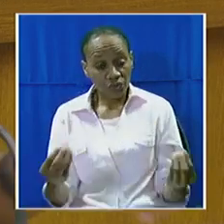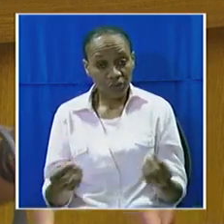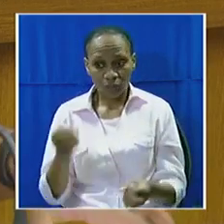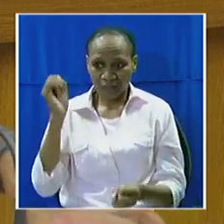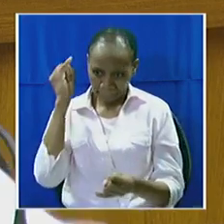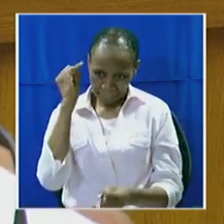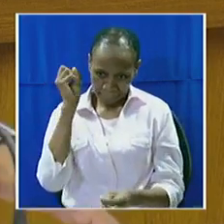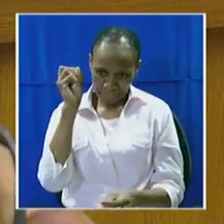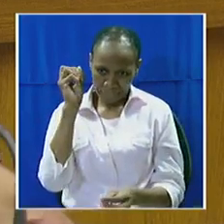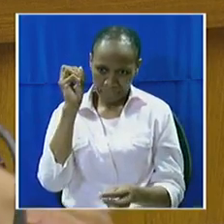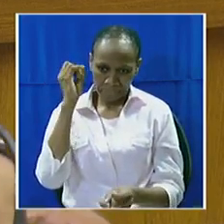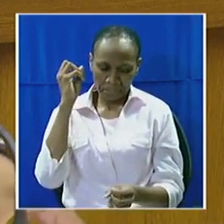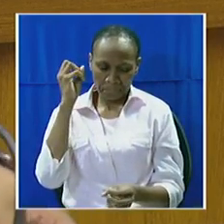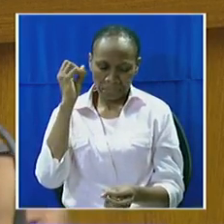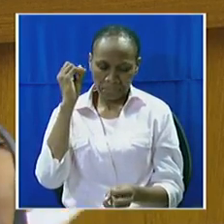so.